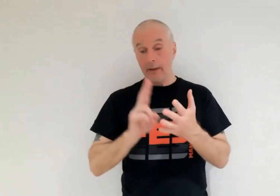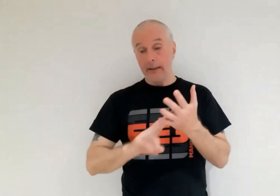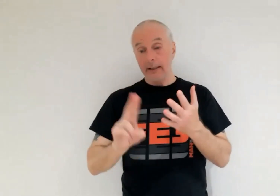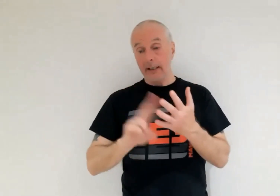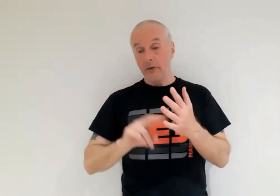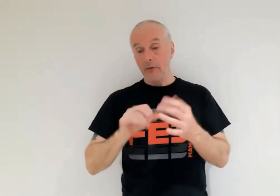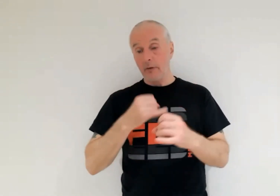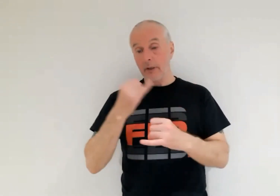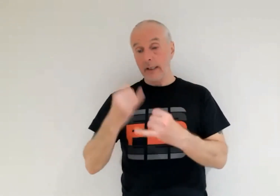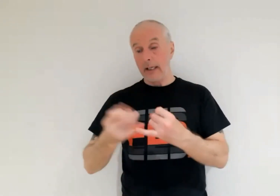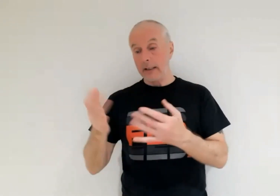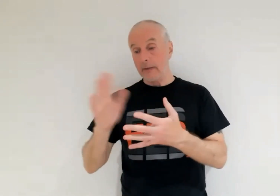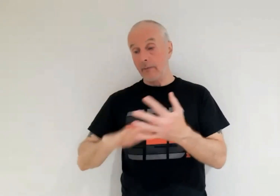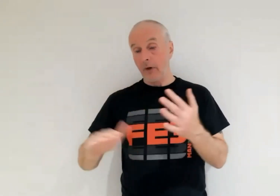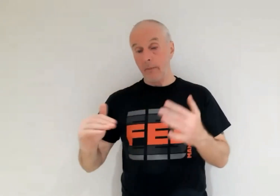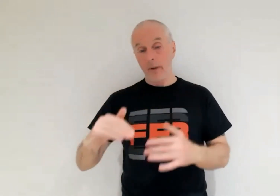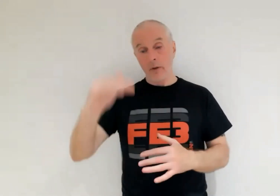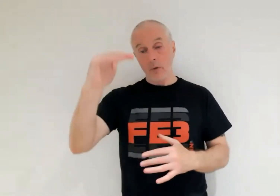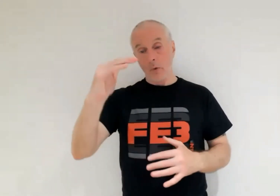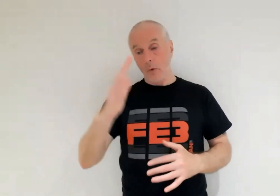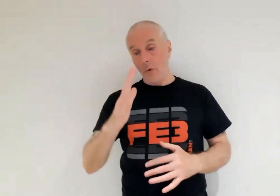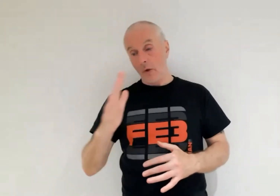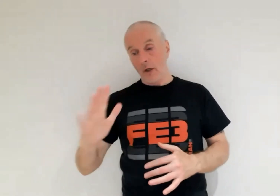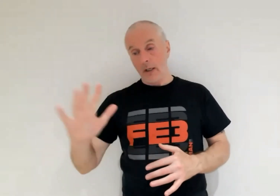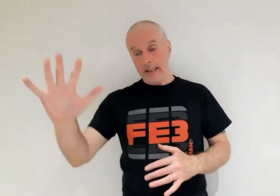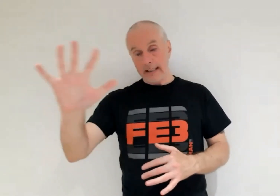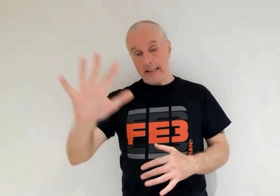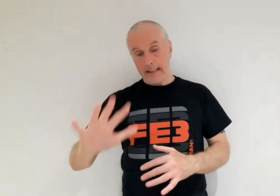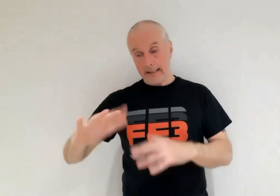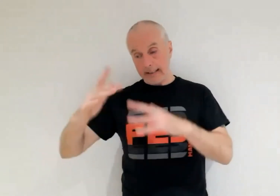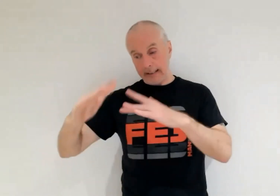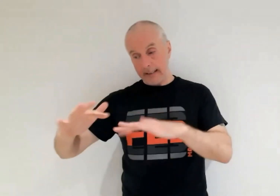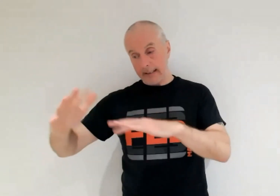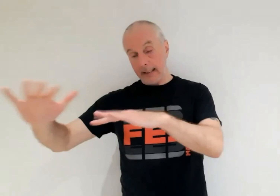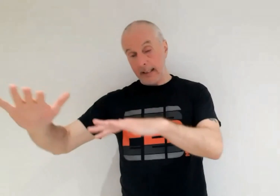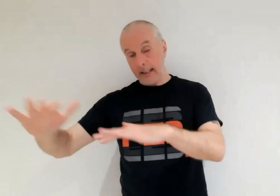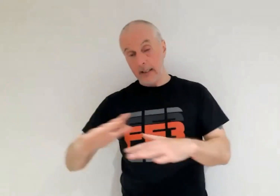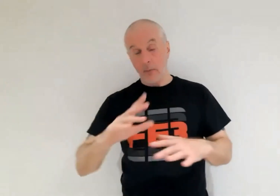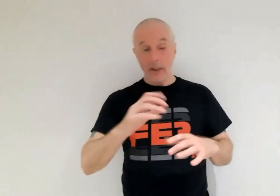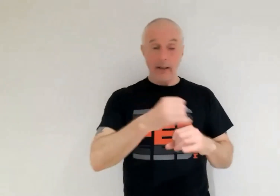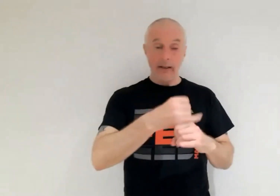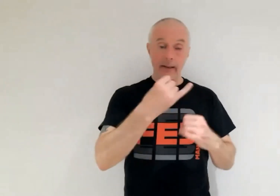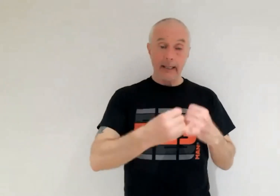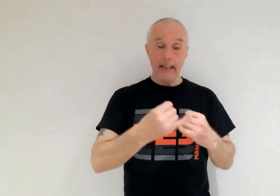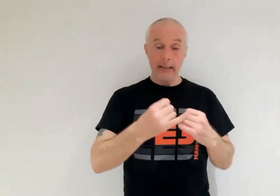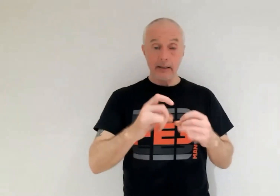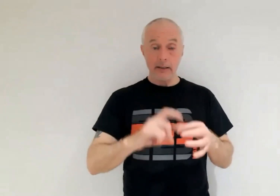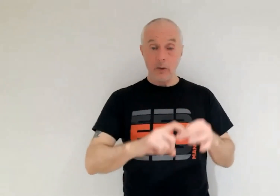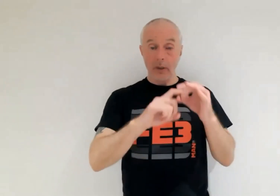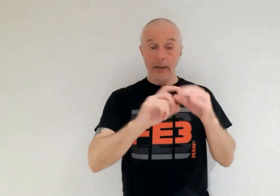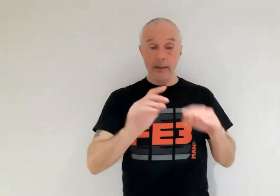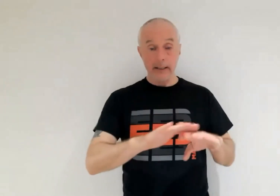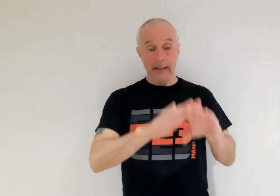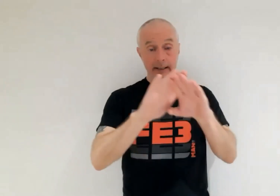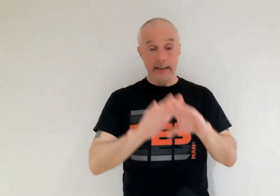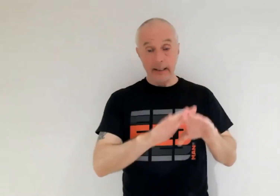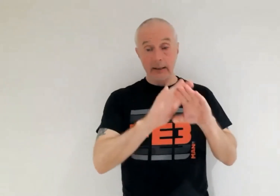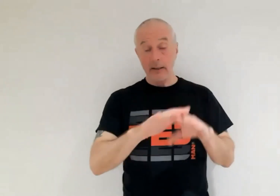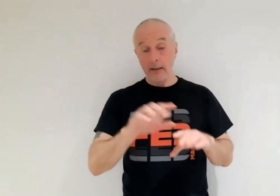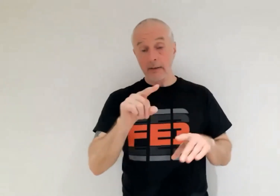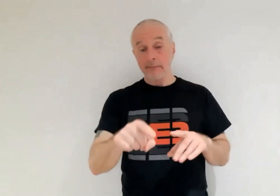Sea. So when we're putting together a gas quality standard, it makes sense at that point to effectively align the gas